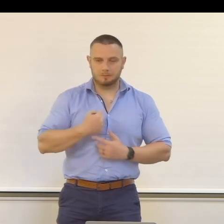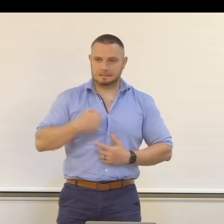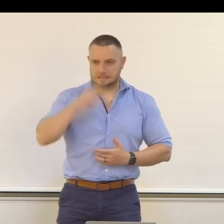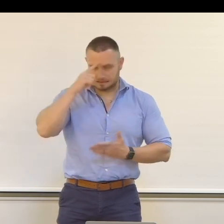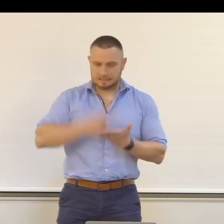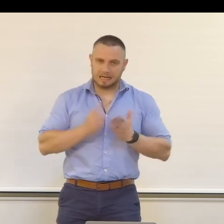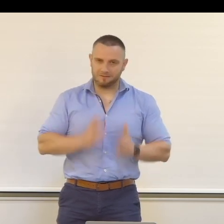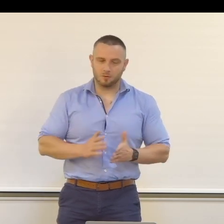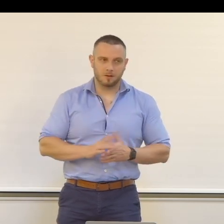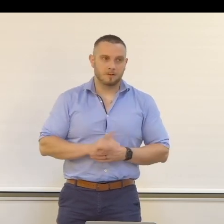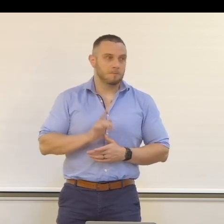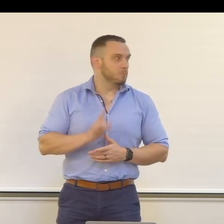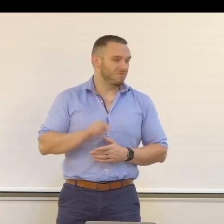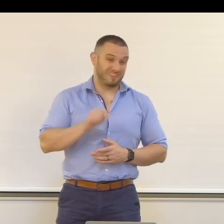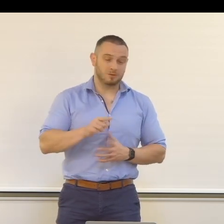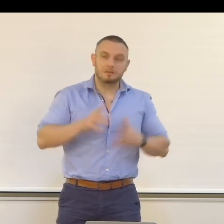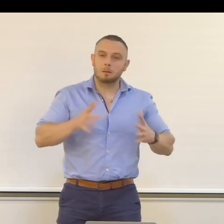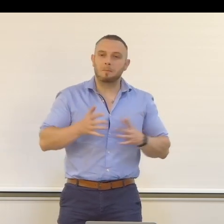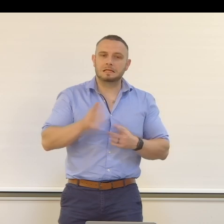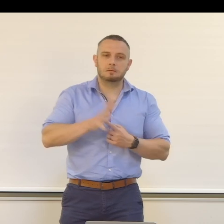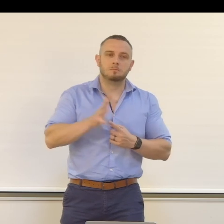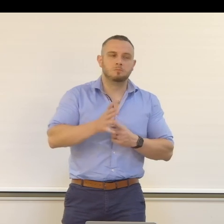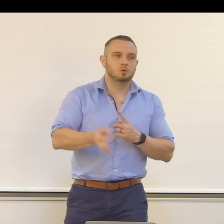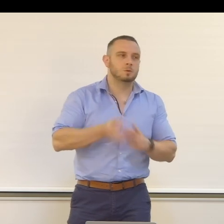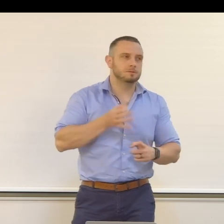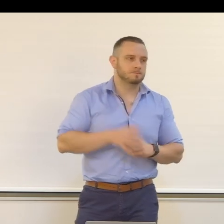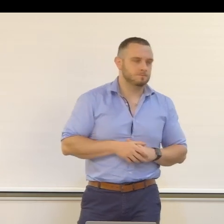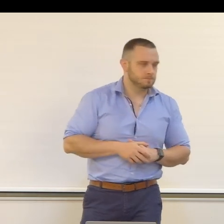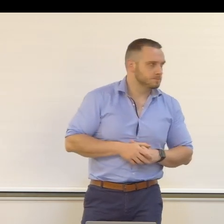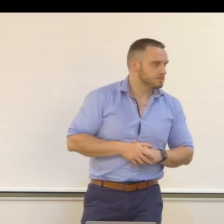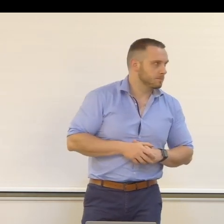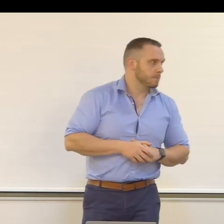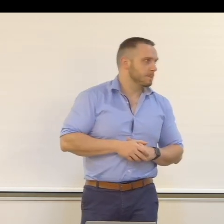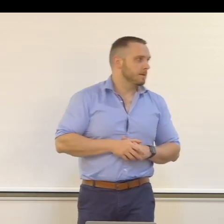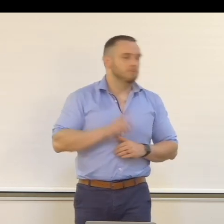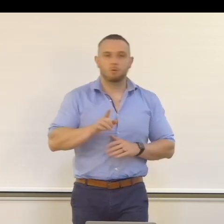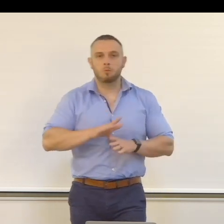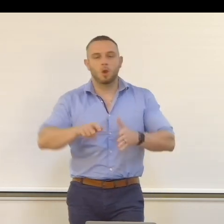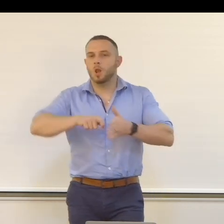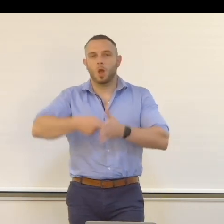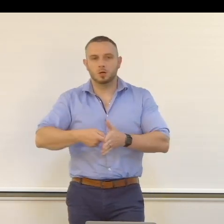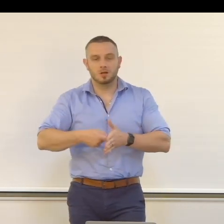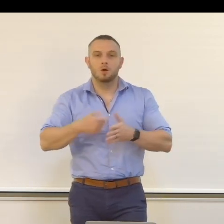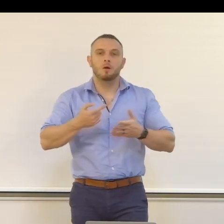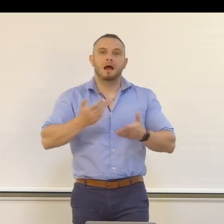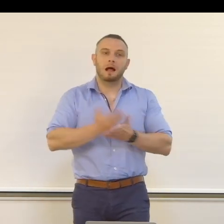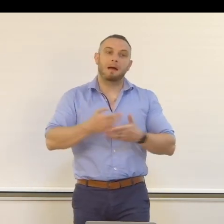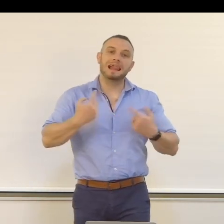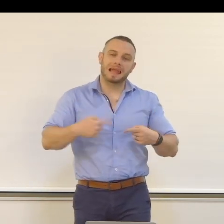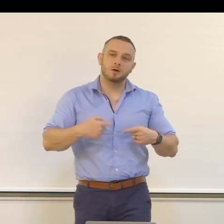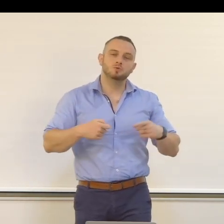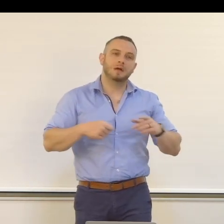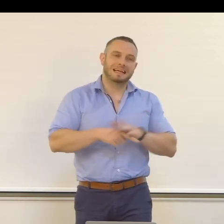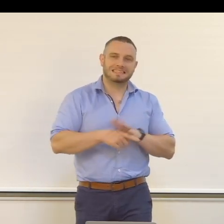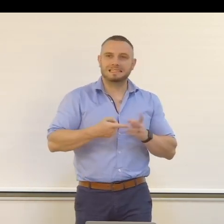But for me, definitely, that's one of the big questions that I would have. But we were not locked, so we were allowed to exit if